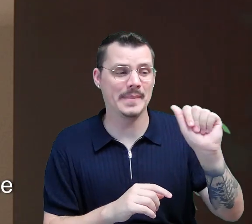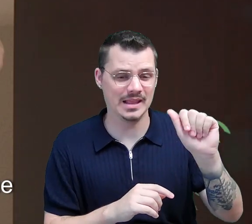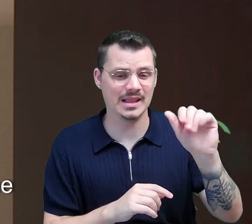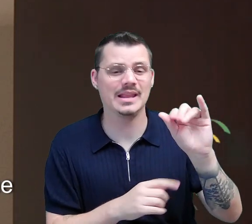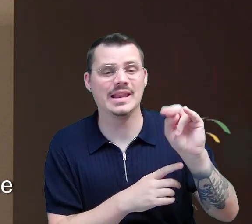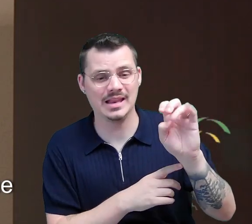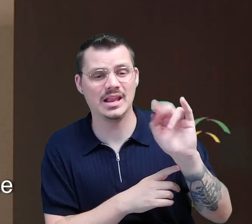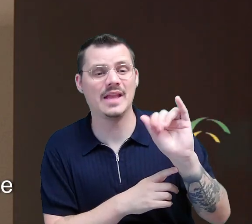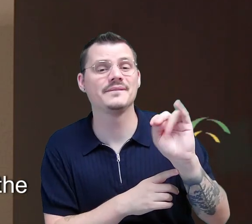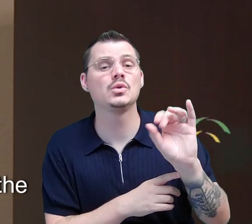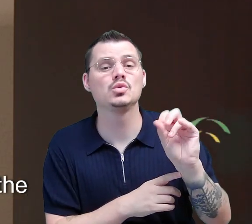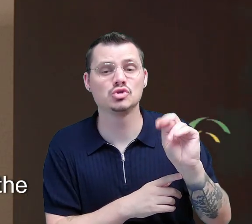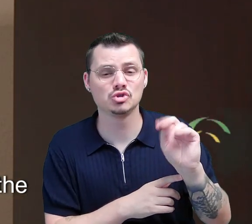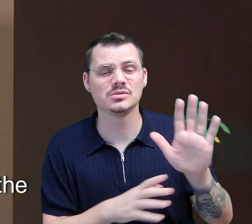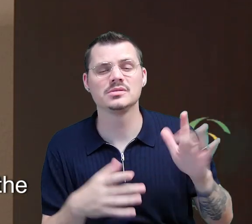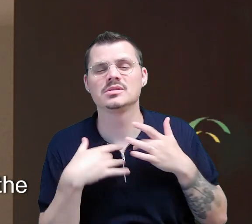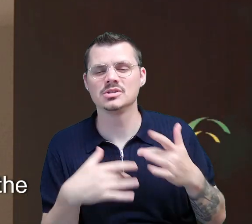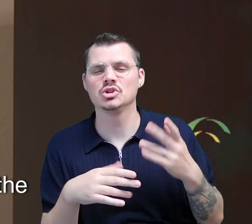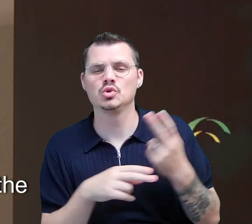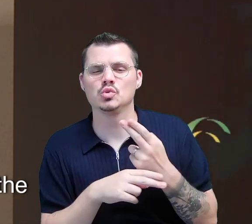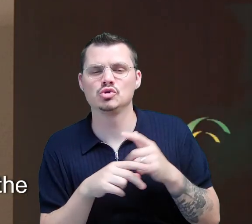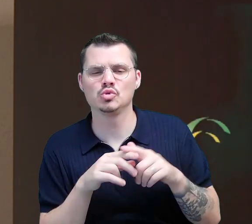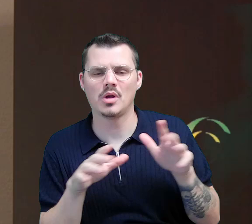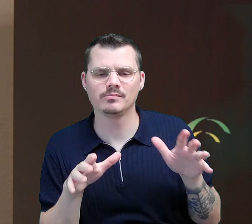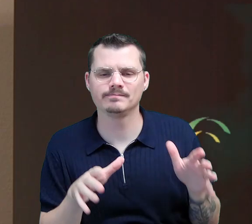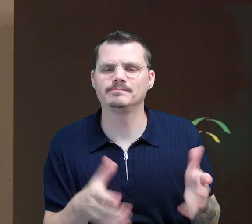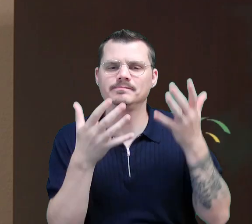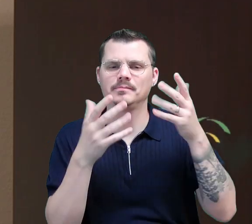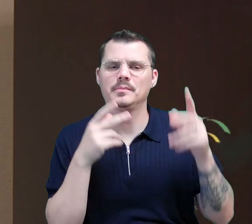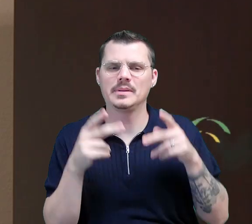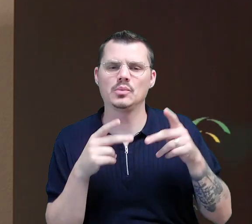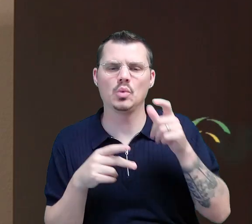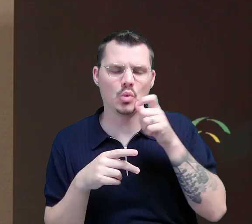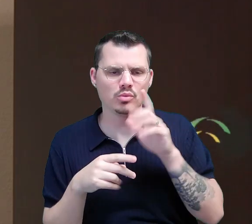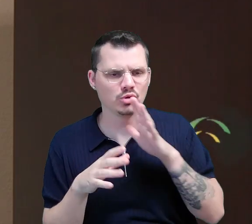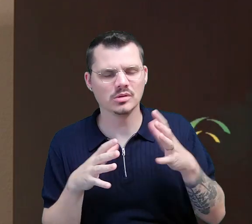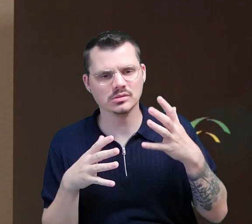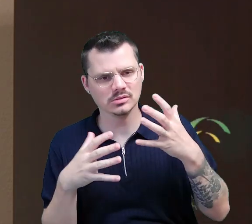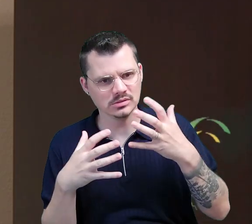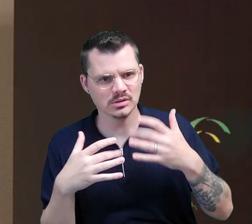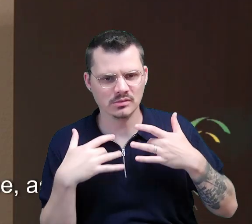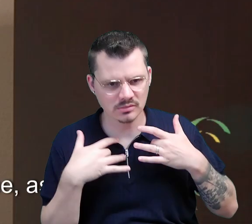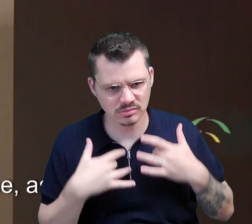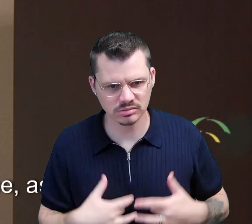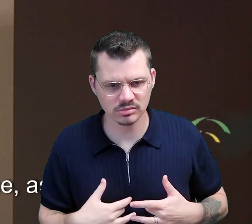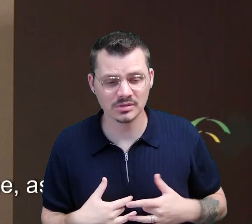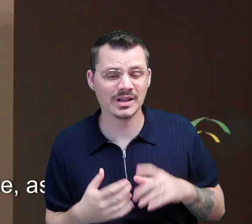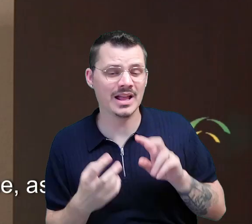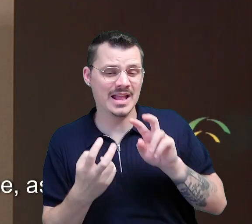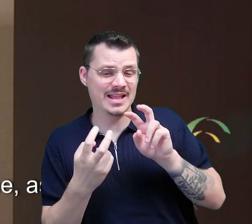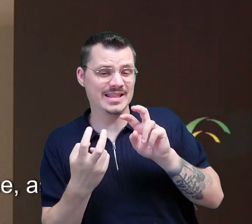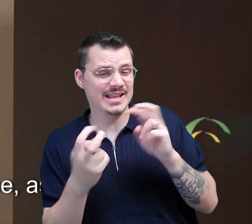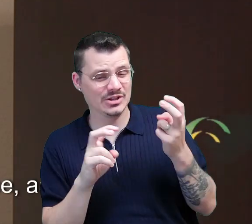ketamine infusions were used to basically lift the spirits of people that are deeply depressed. The